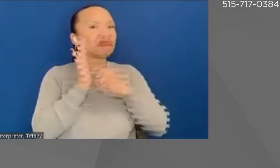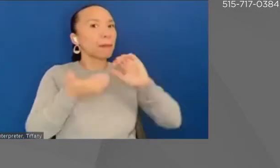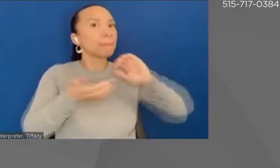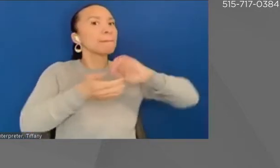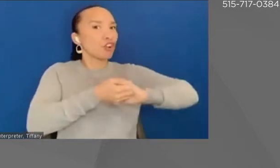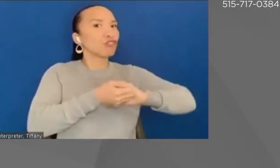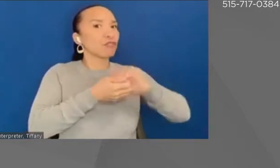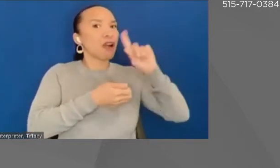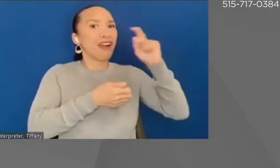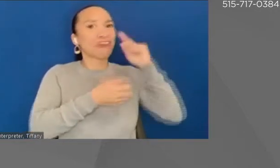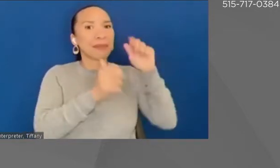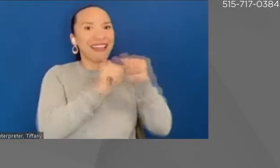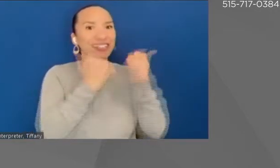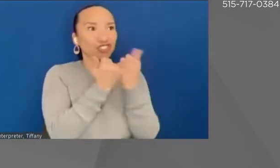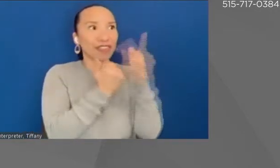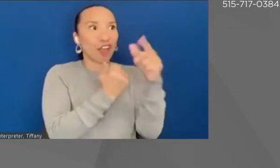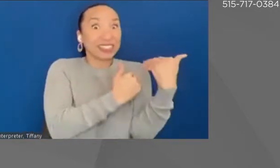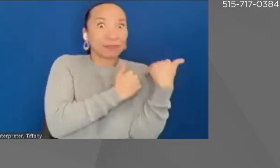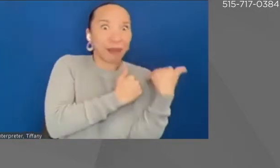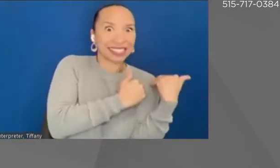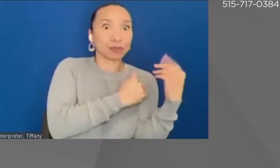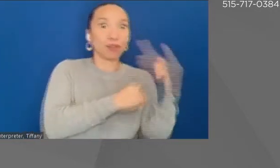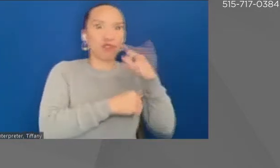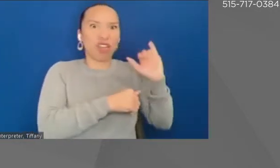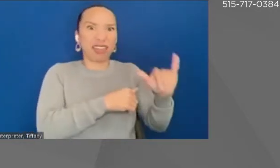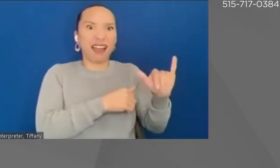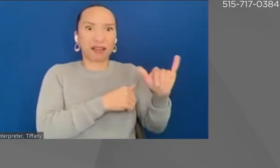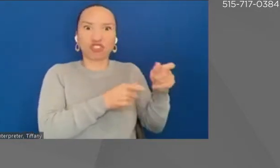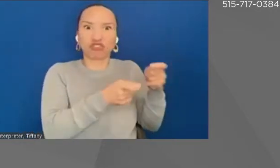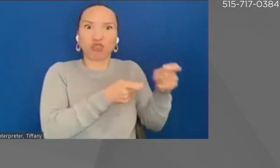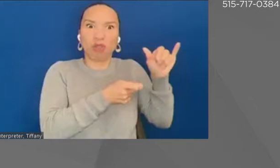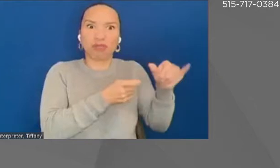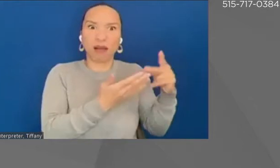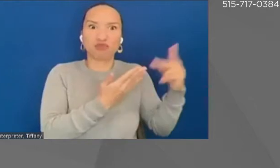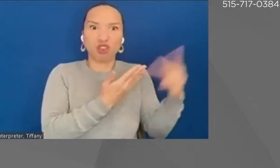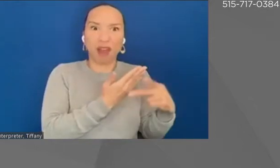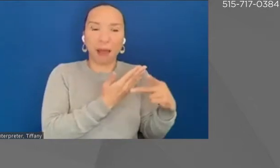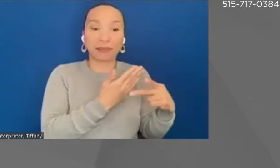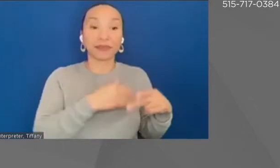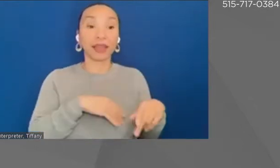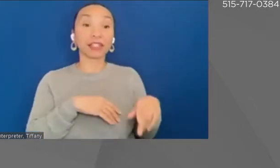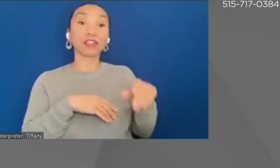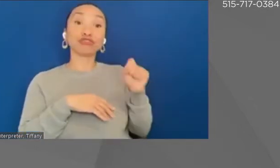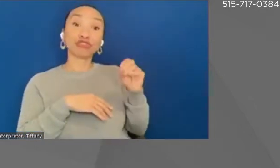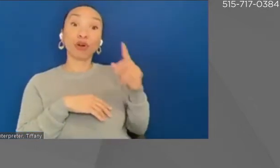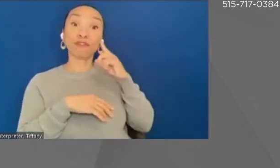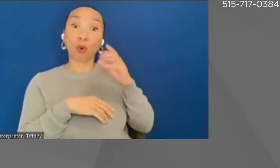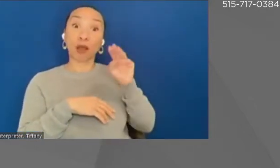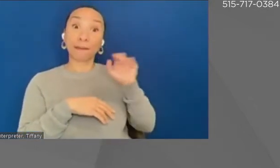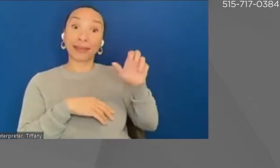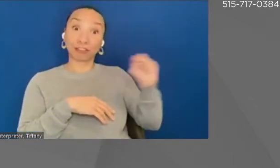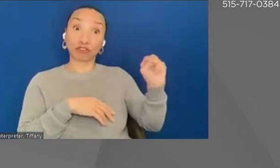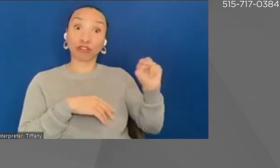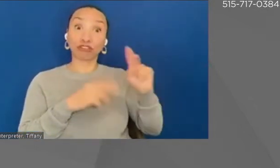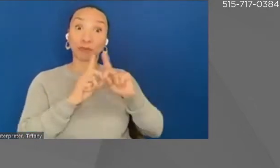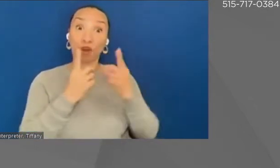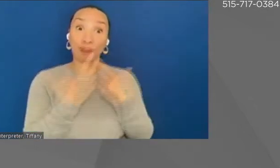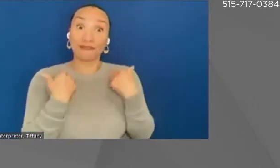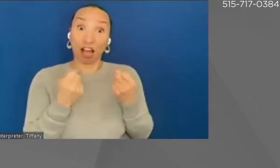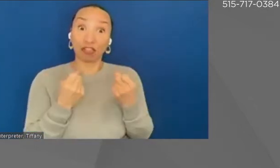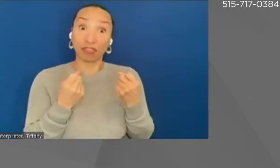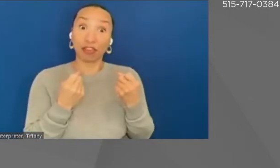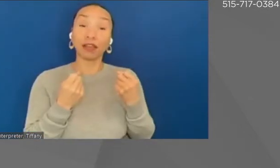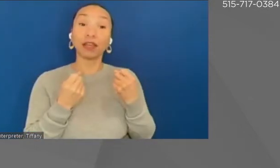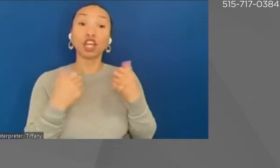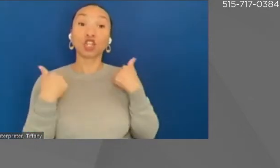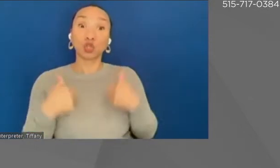for, administering that program is crucial for our evaluation of SNAP. The Minnesota Department of Health and Human Services group, Tiki Brown